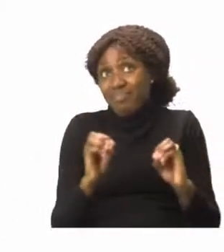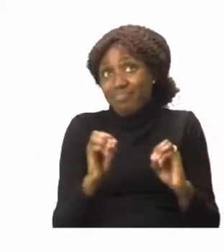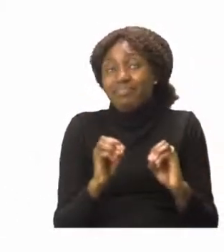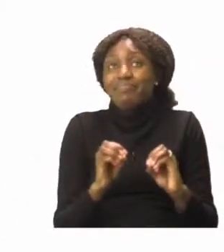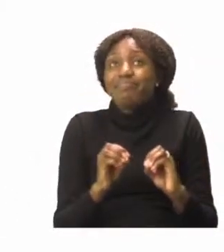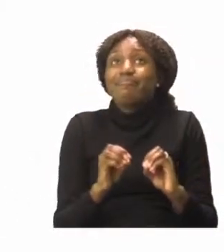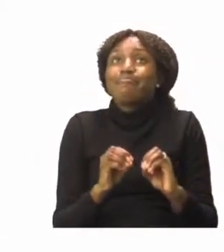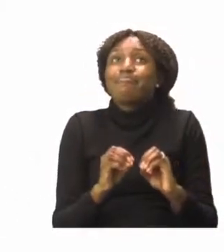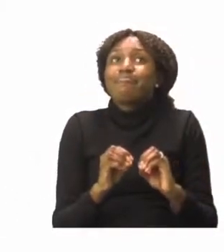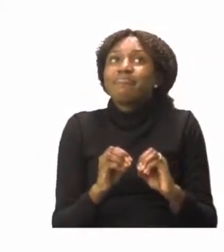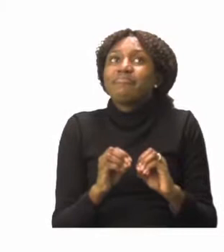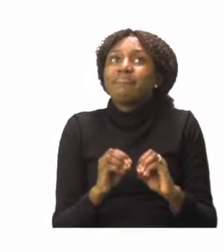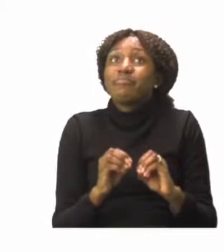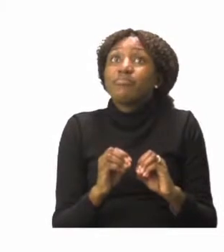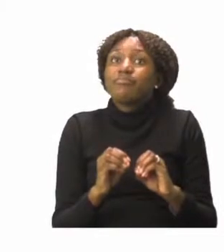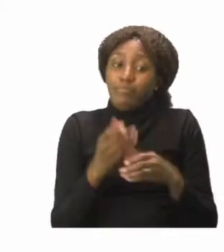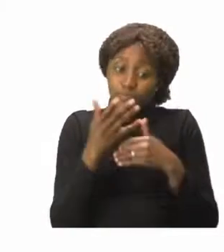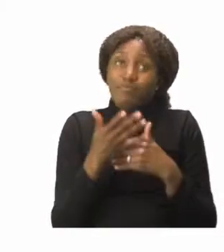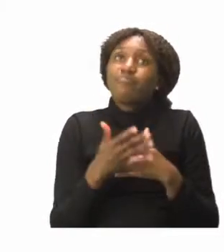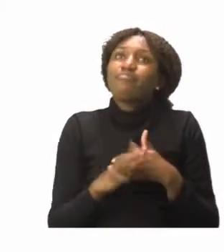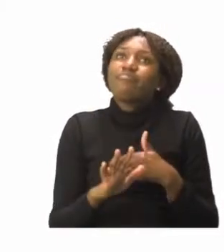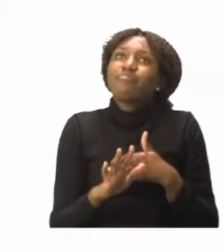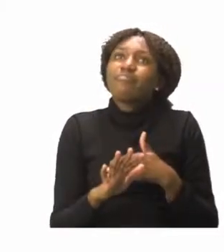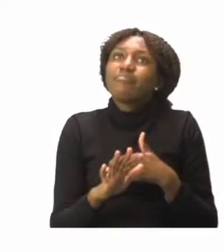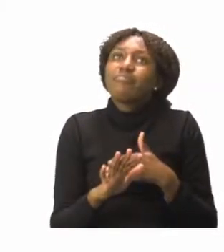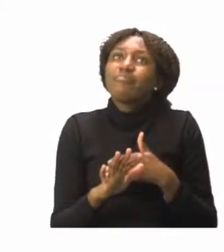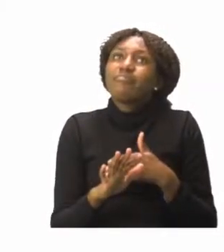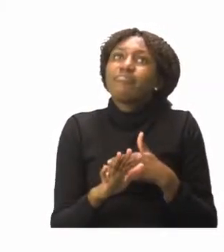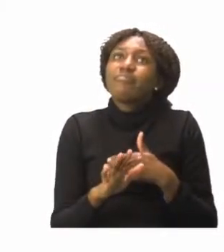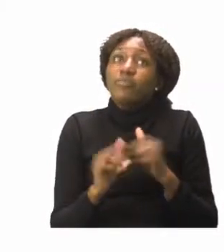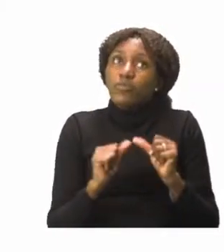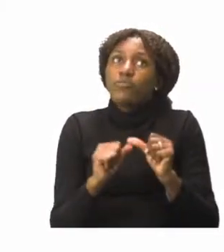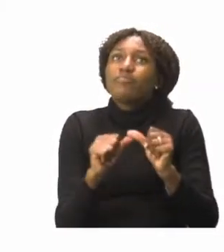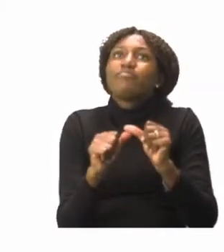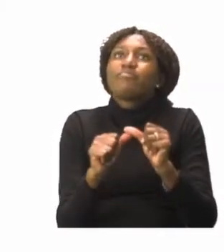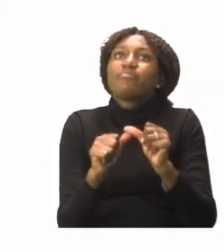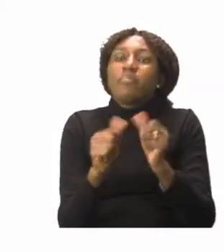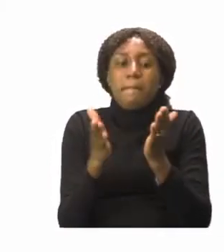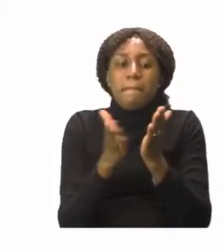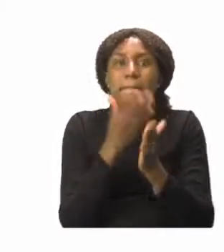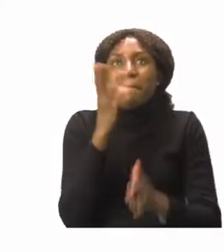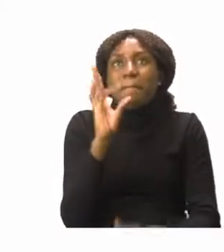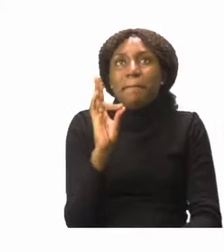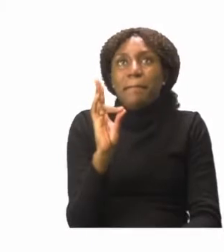When you're done circling all the healthy foods, you can move on to the next page, page